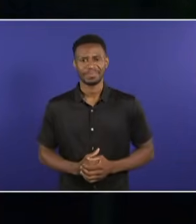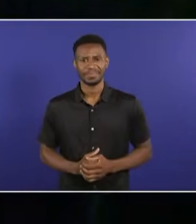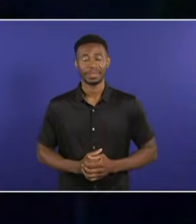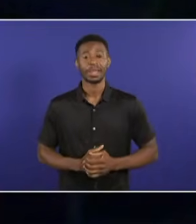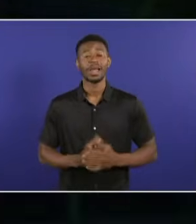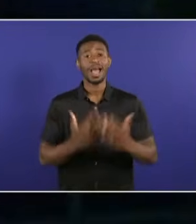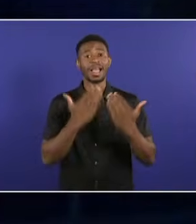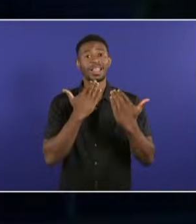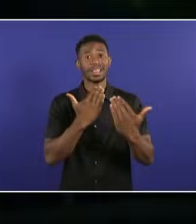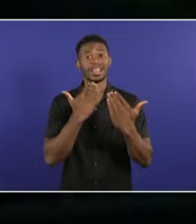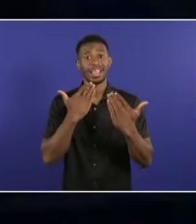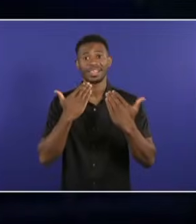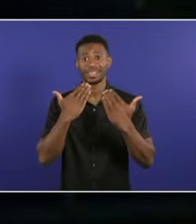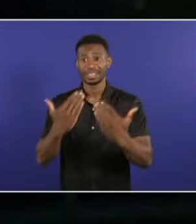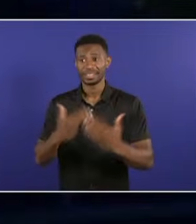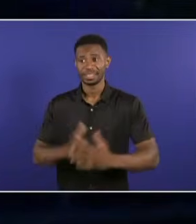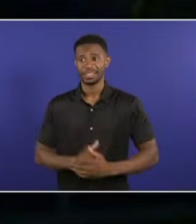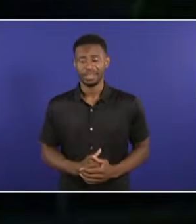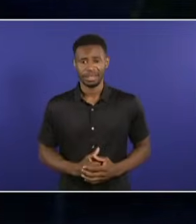Thank you.